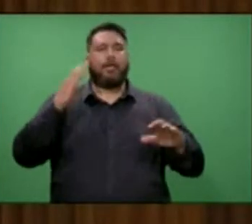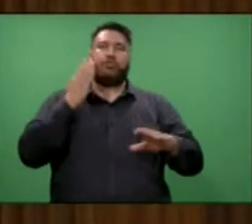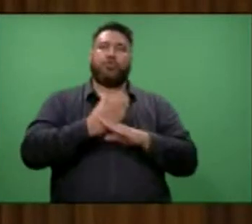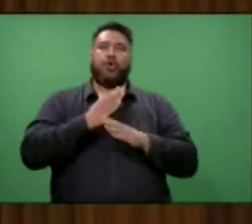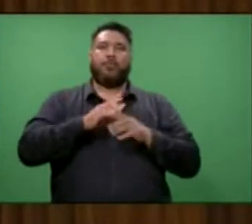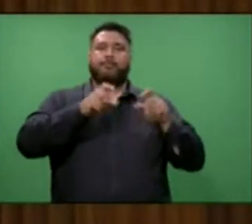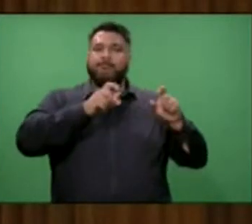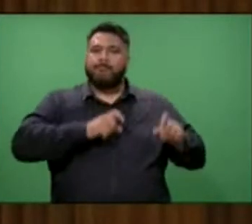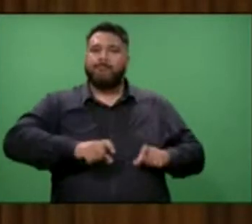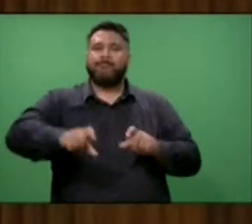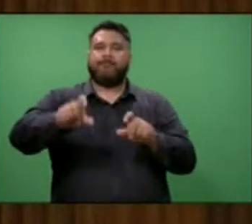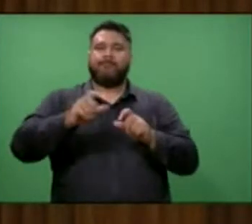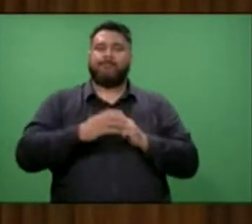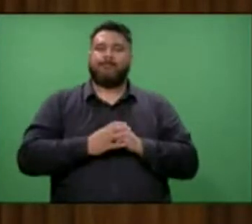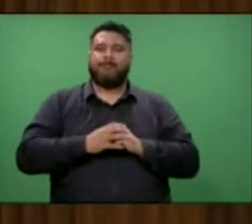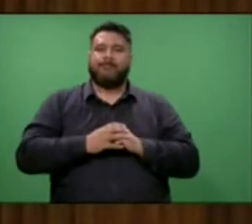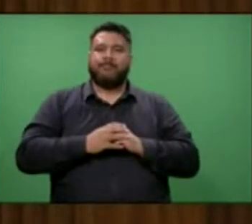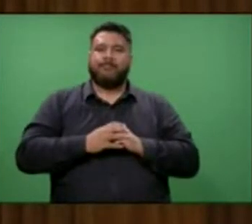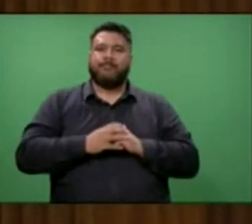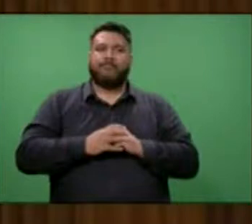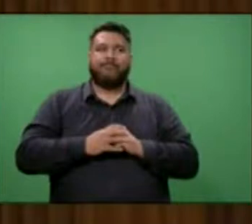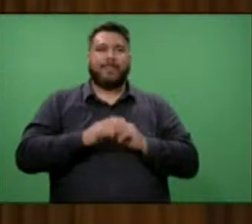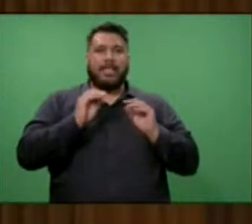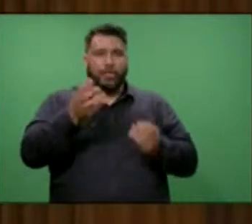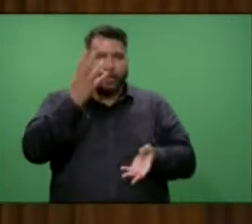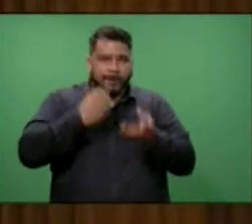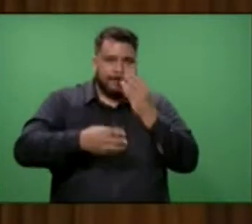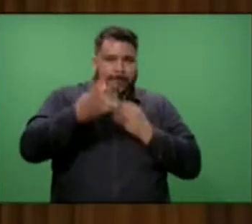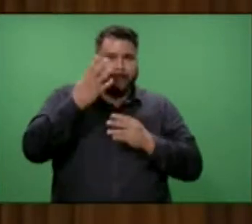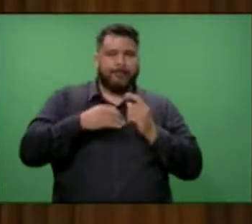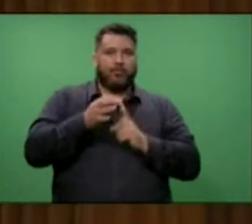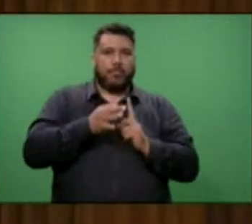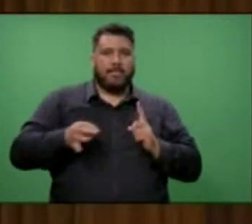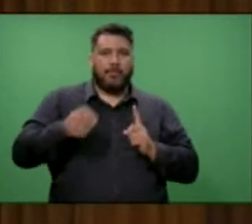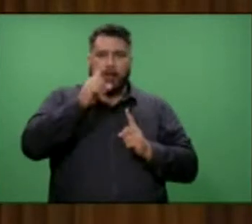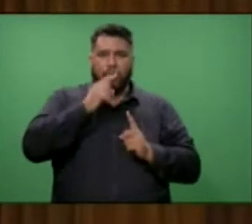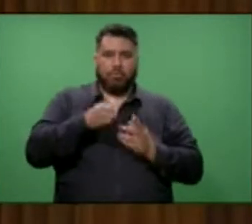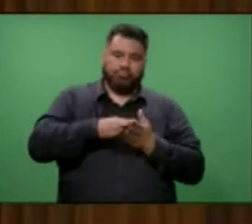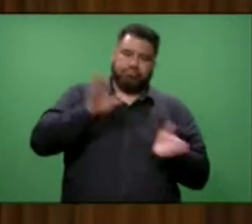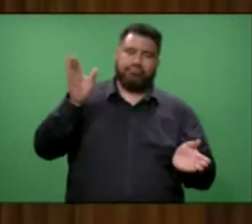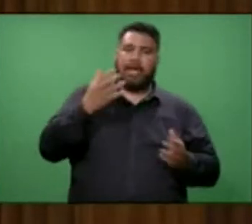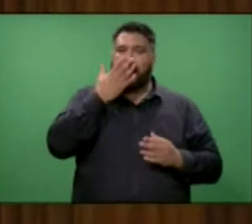employment and educational pathways for Pacific people of all ages.